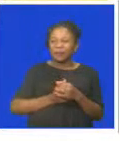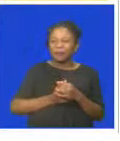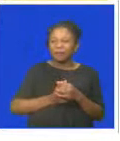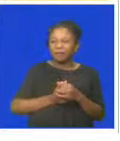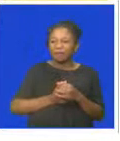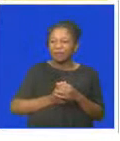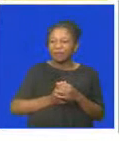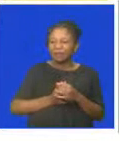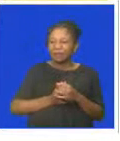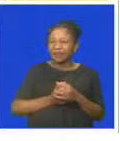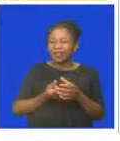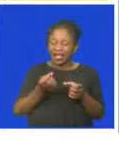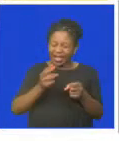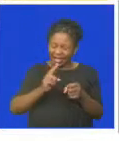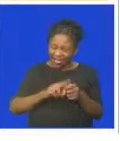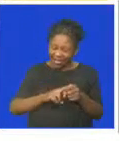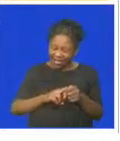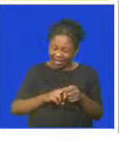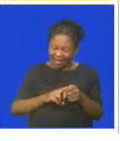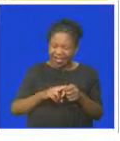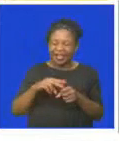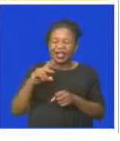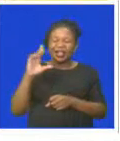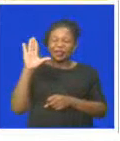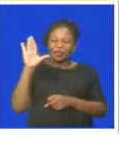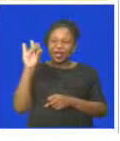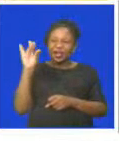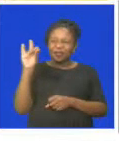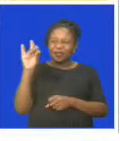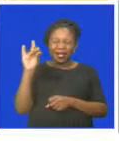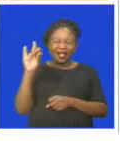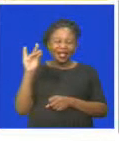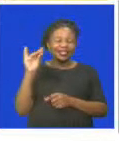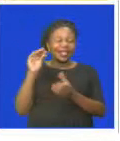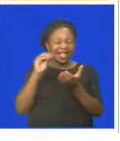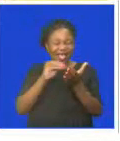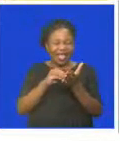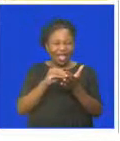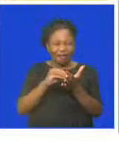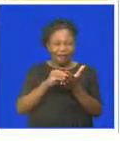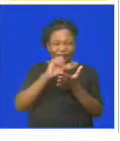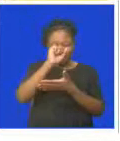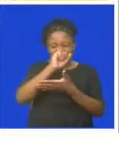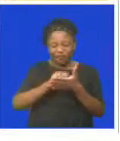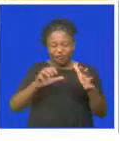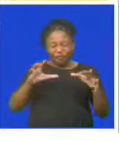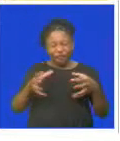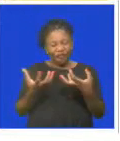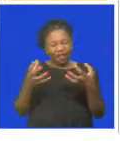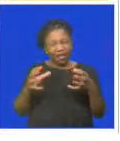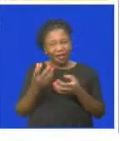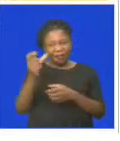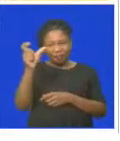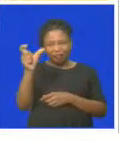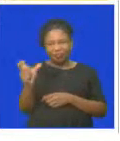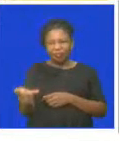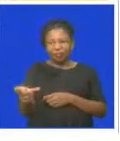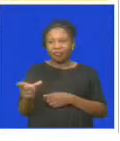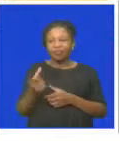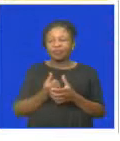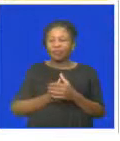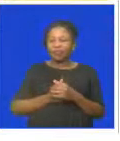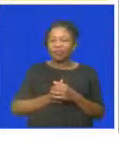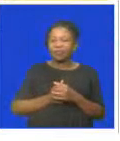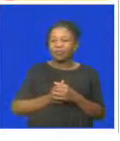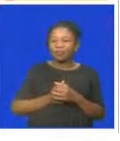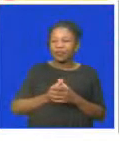keep farm animals that will be needed by people to live. These are goats,